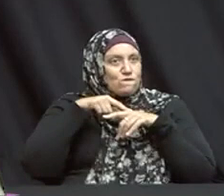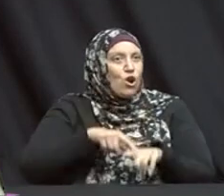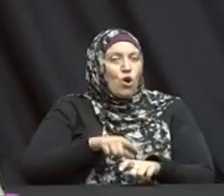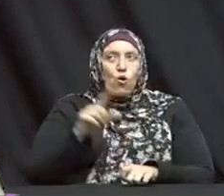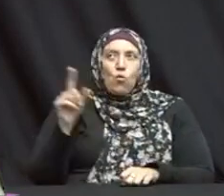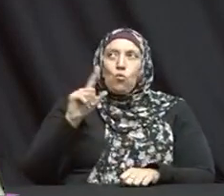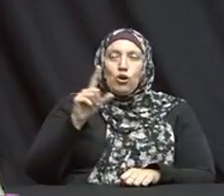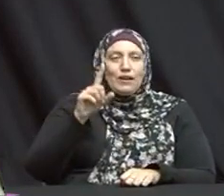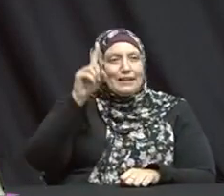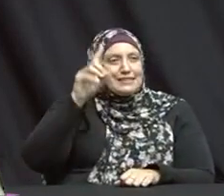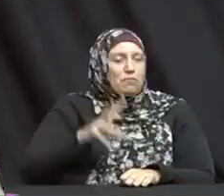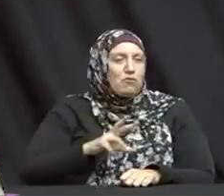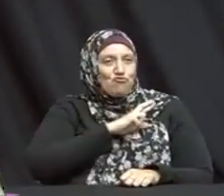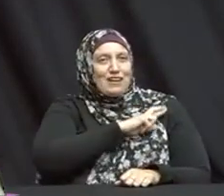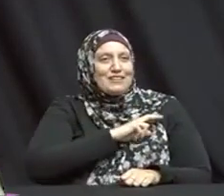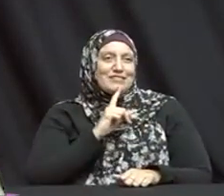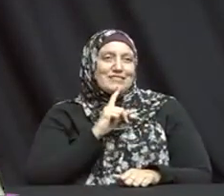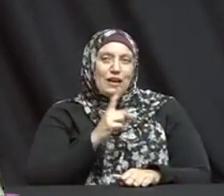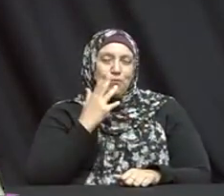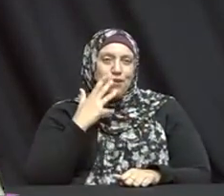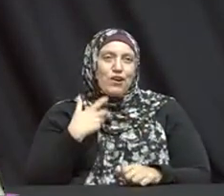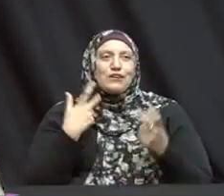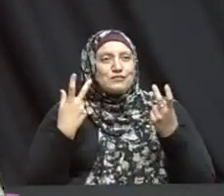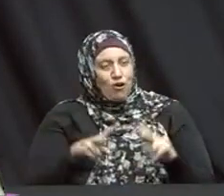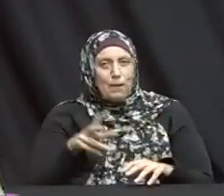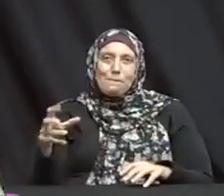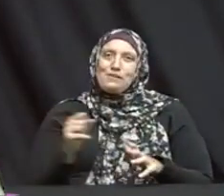do upon my death.